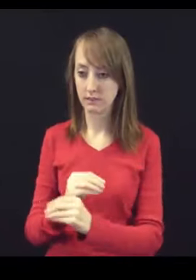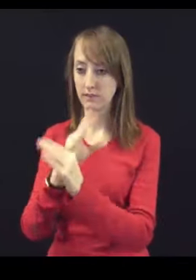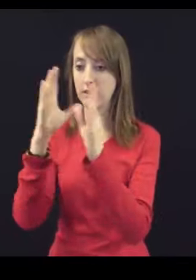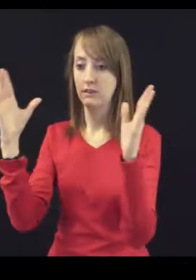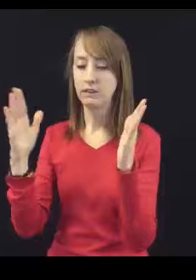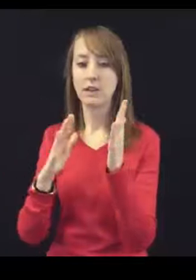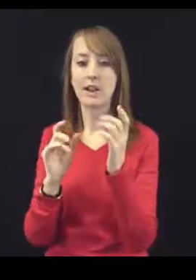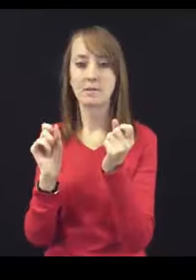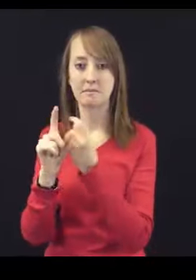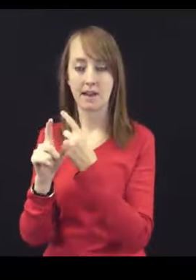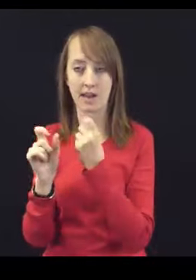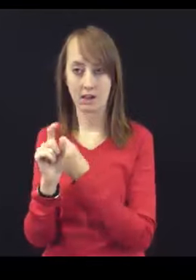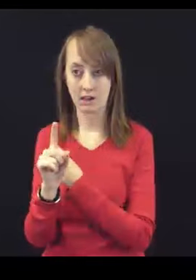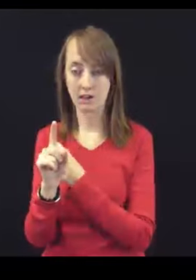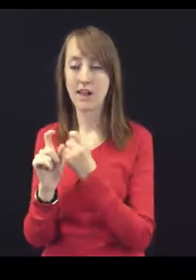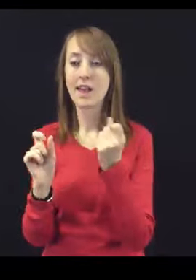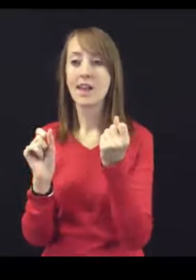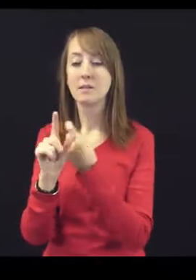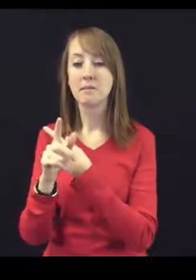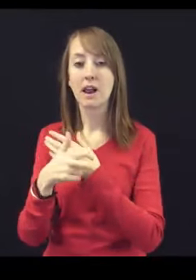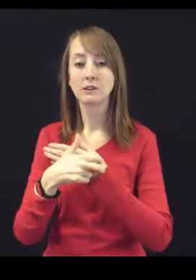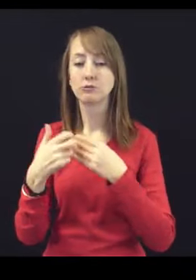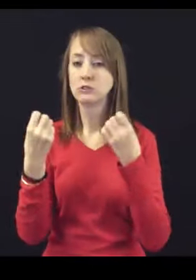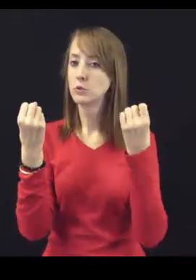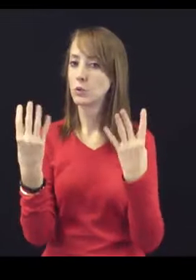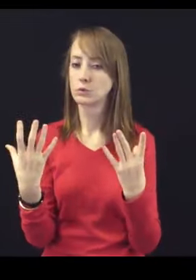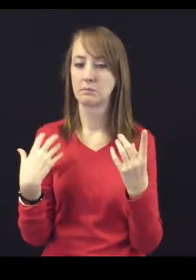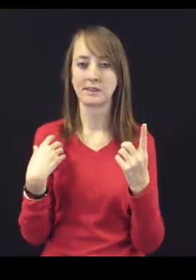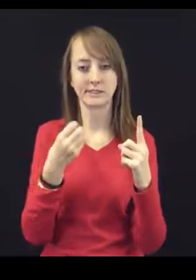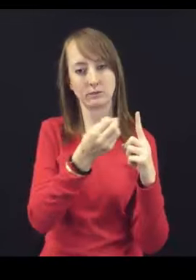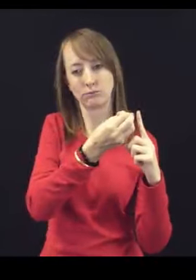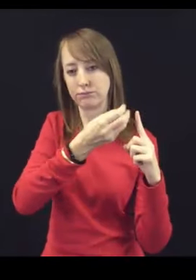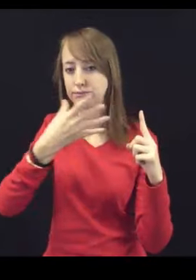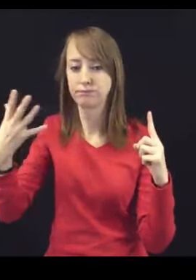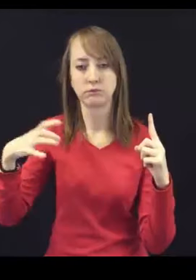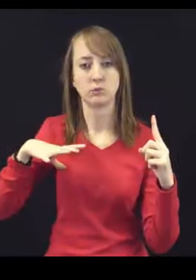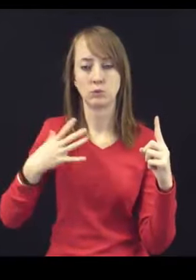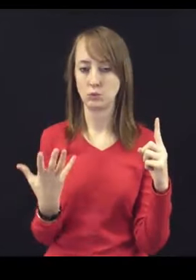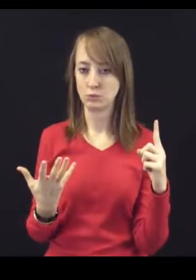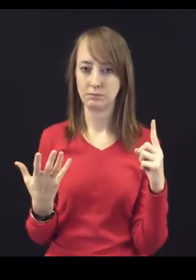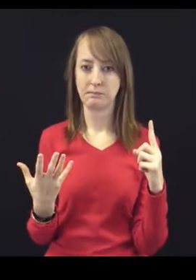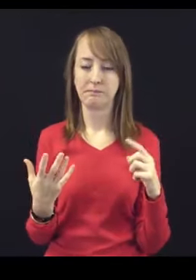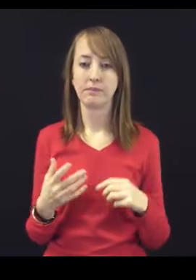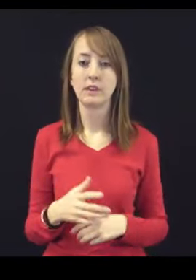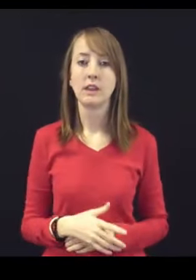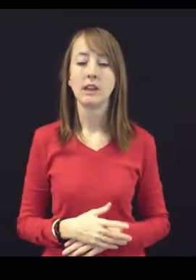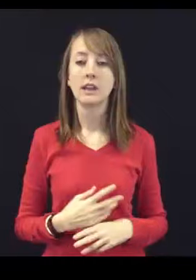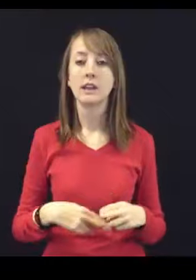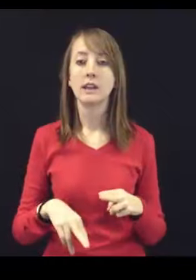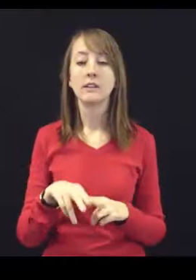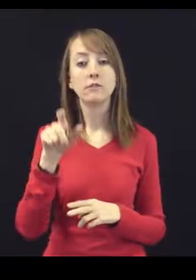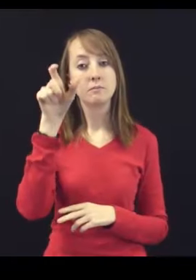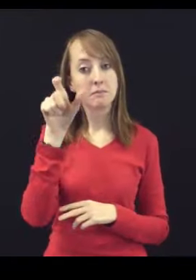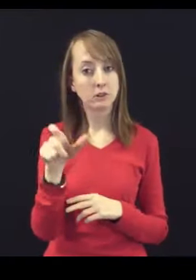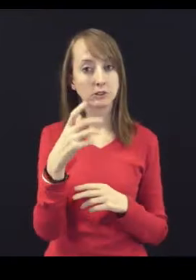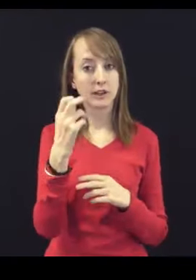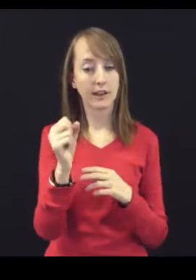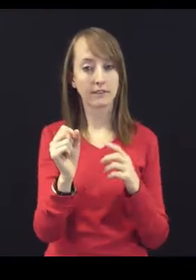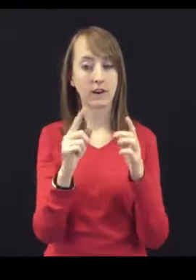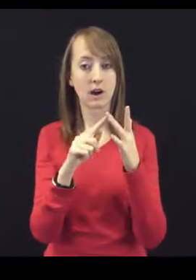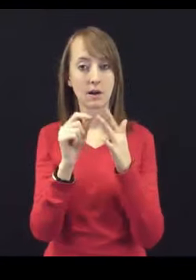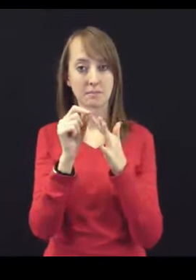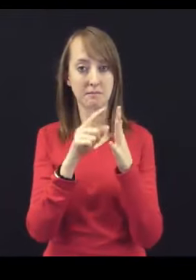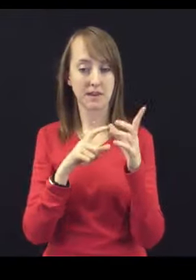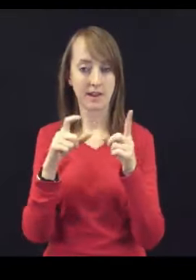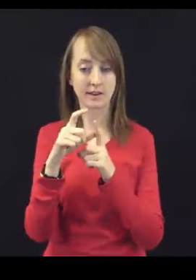contact by tapping on the Delete button, or cancel if you've changed your mind. To send a selected contact an email,